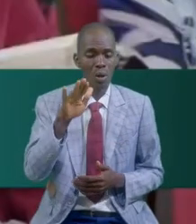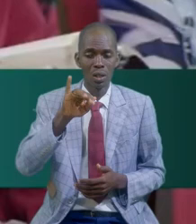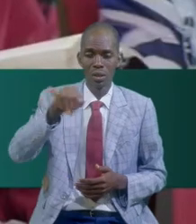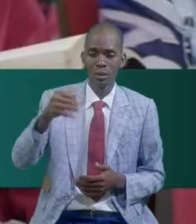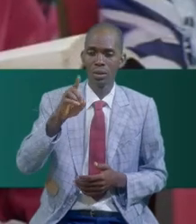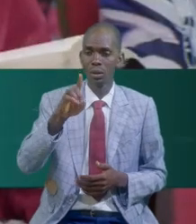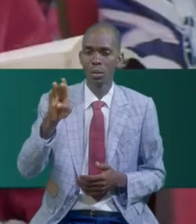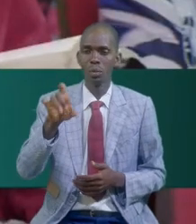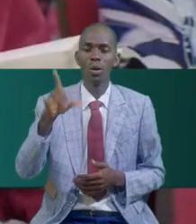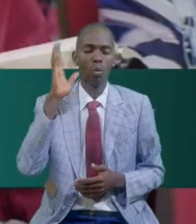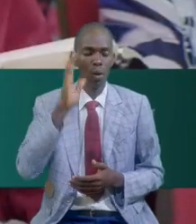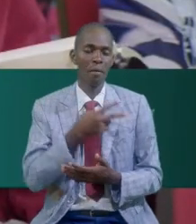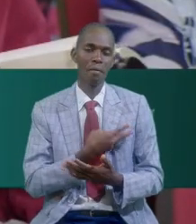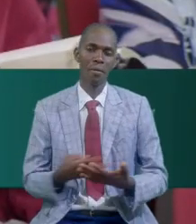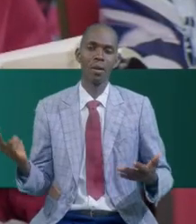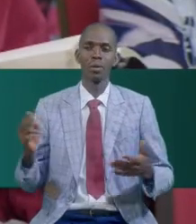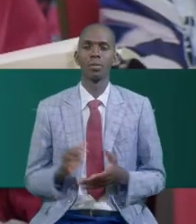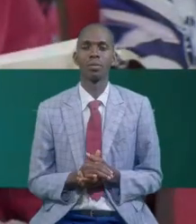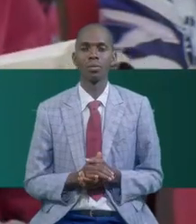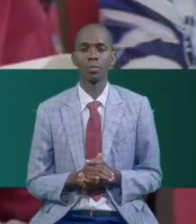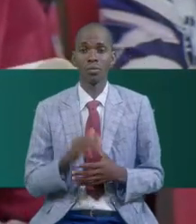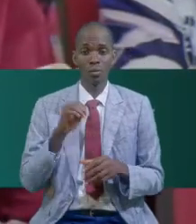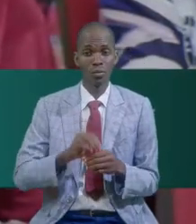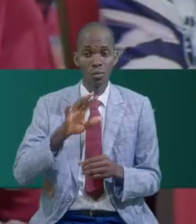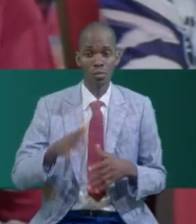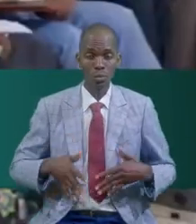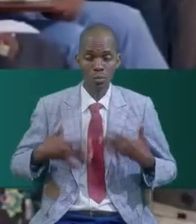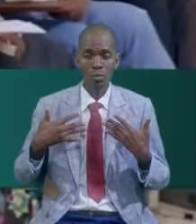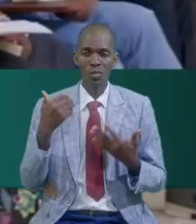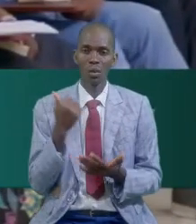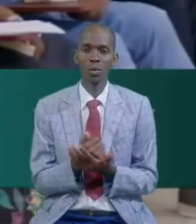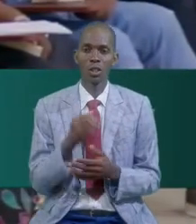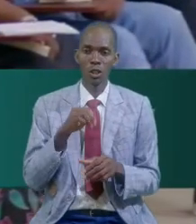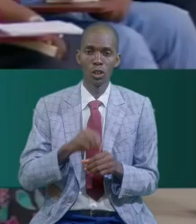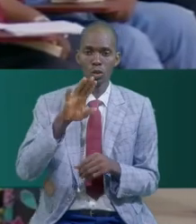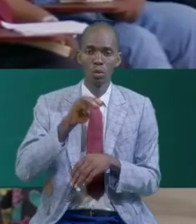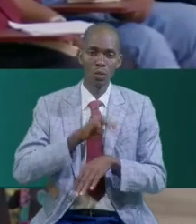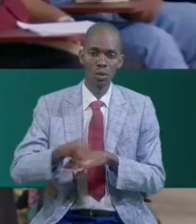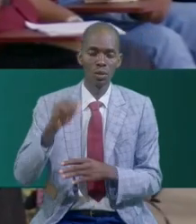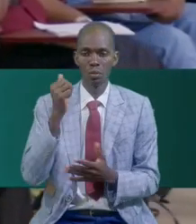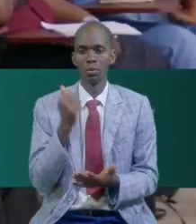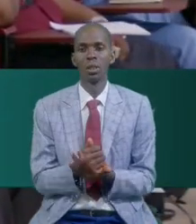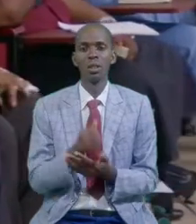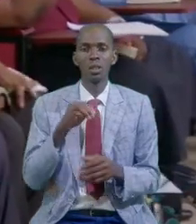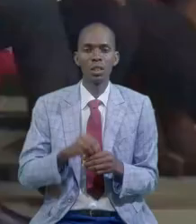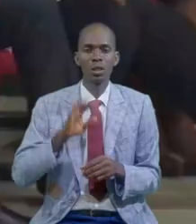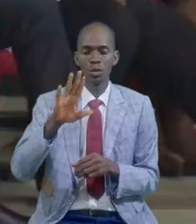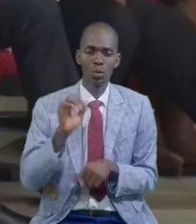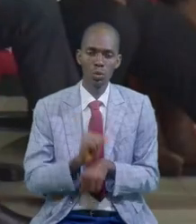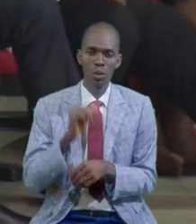fail. In your life, in your ministry, in your